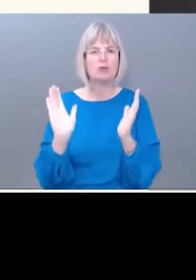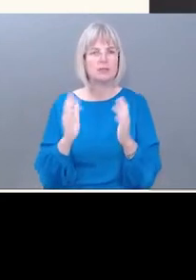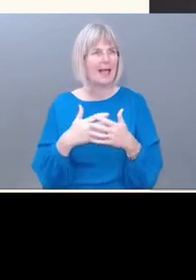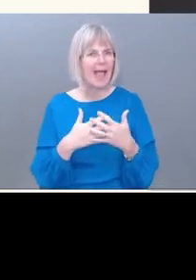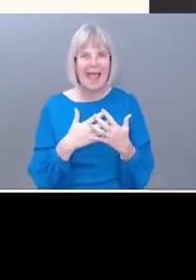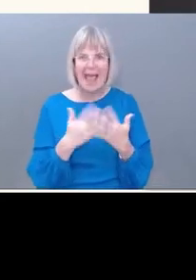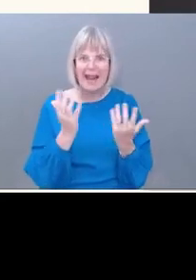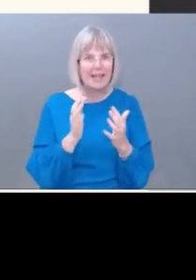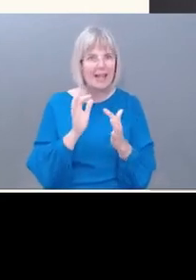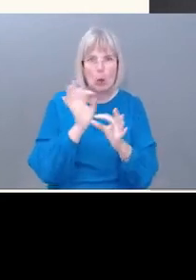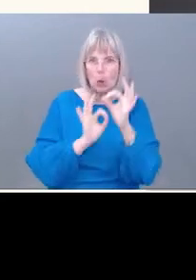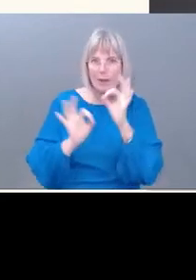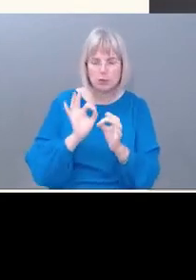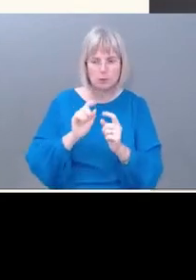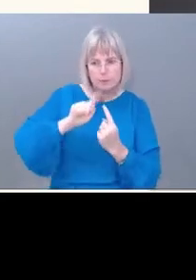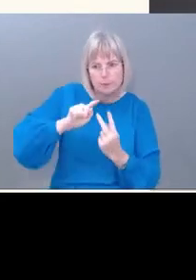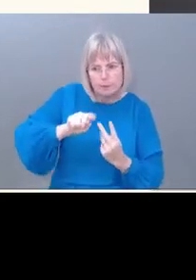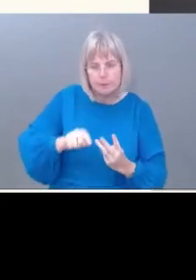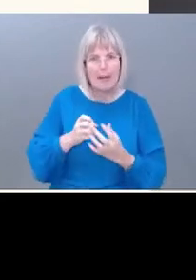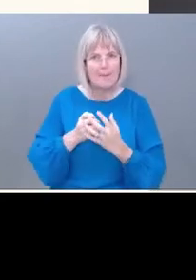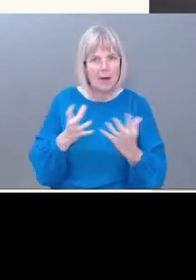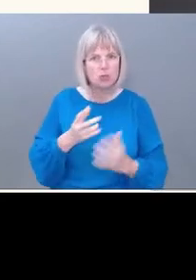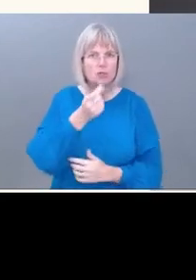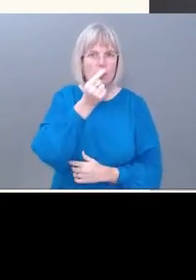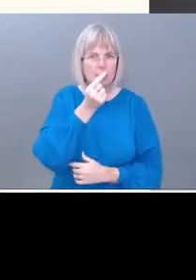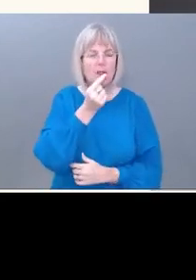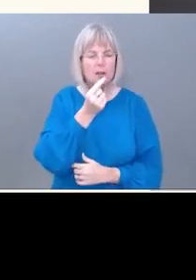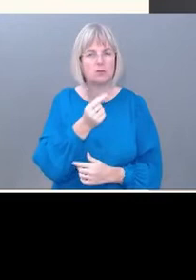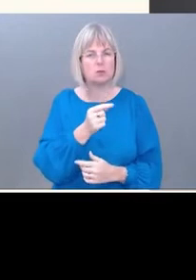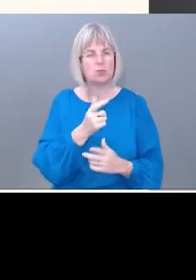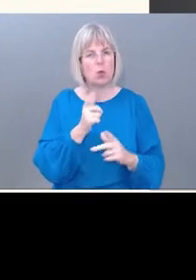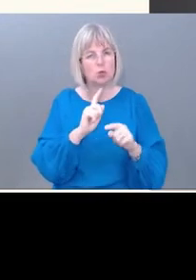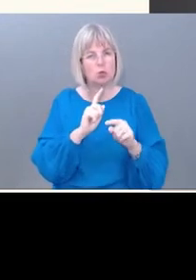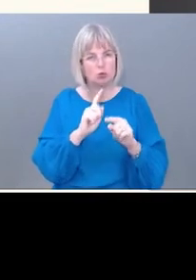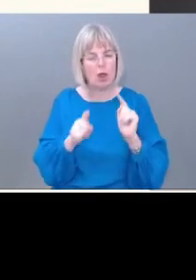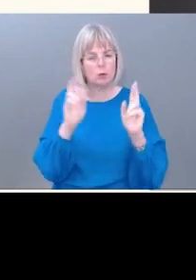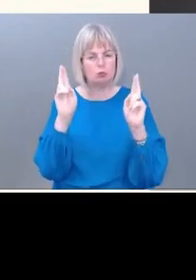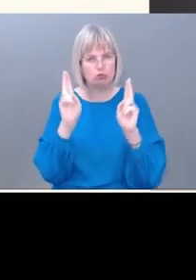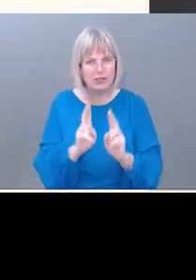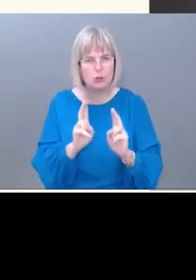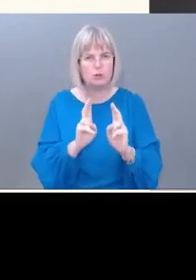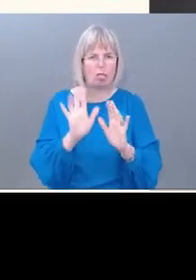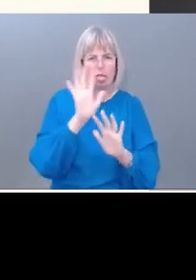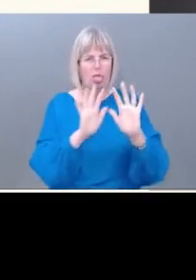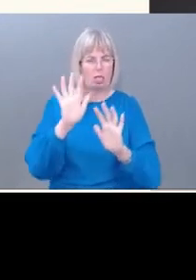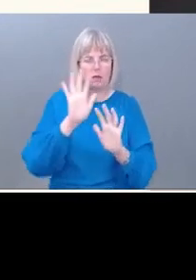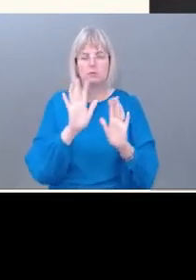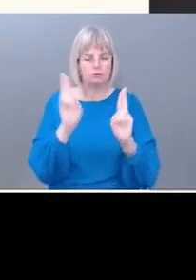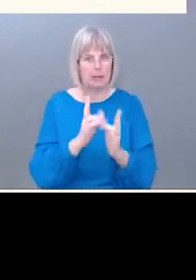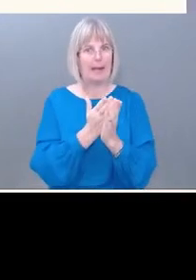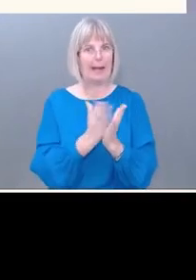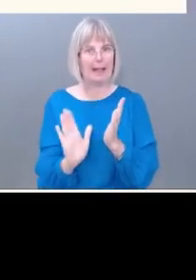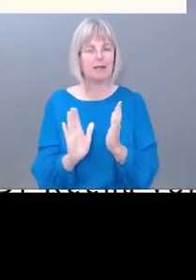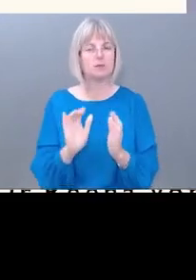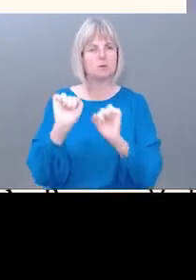possible so that we can demystify the process and make sure that applicants who are coming from a range of different backgrounds and career settings have got an equal